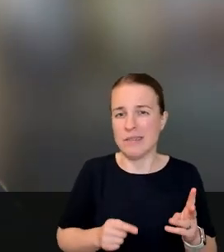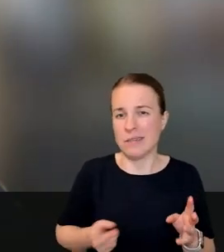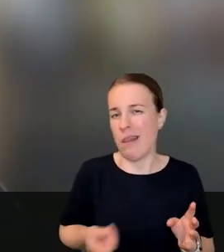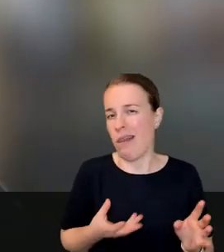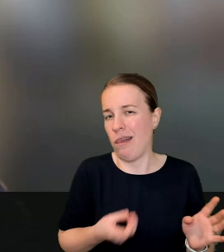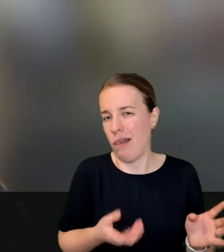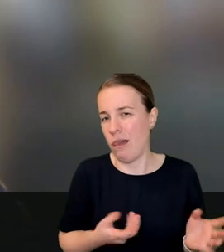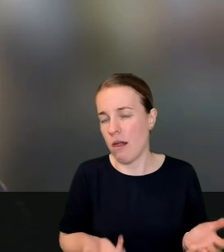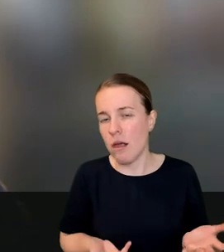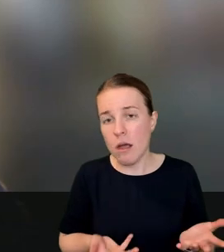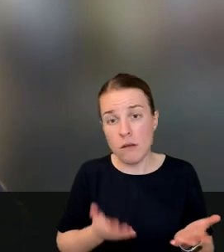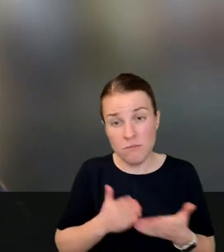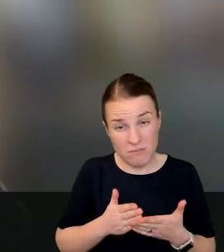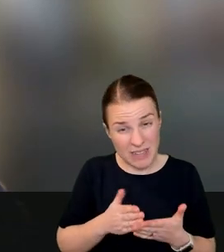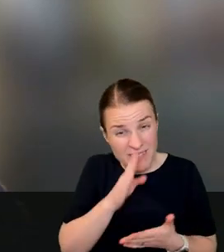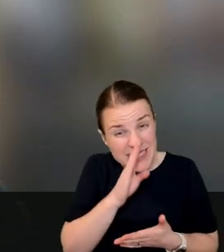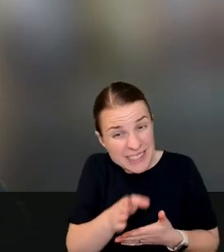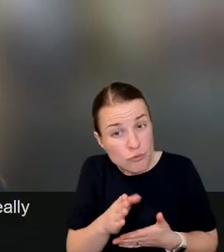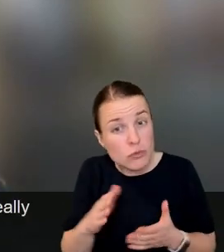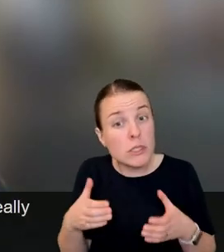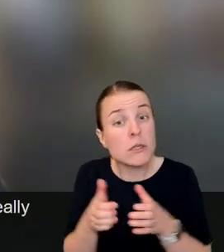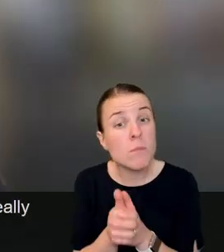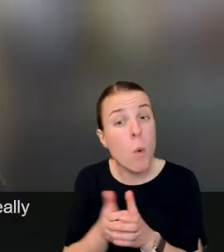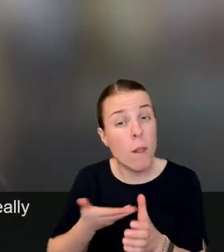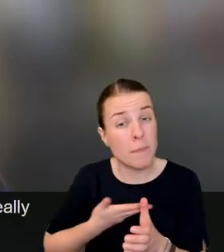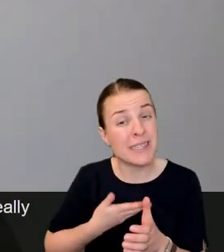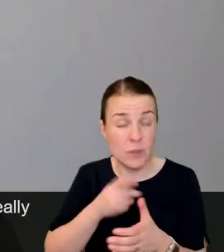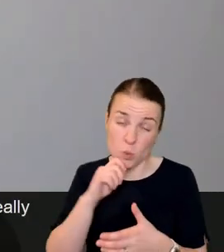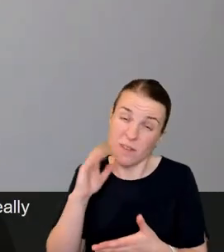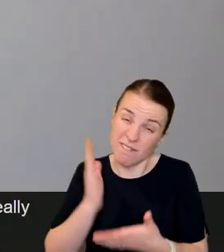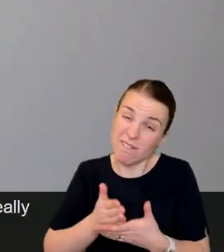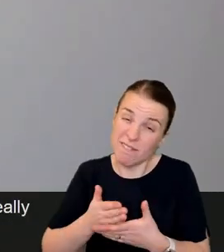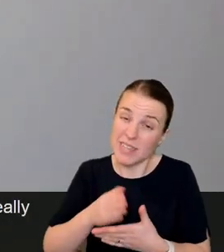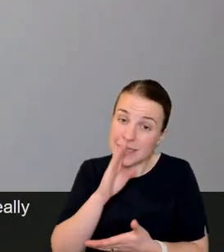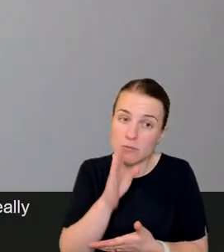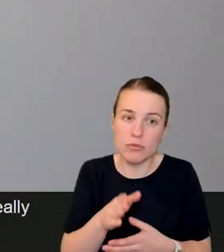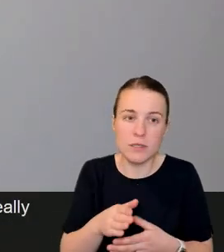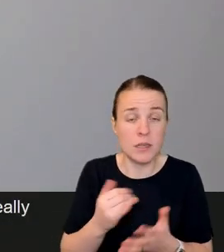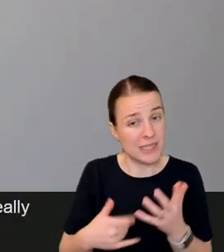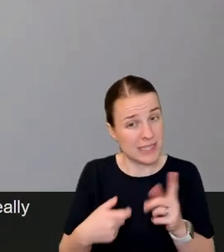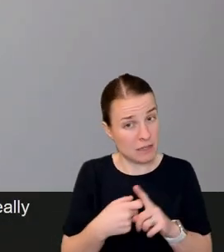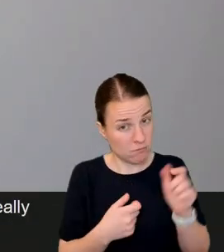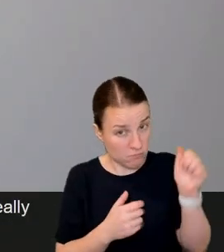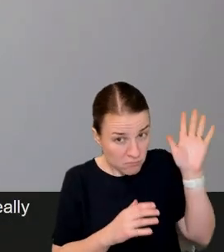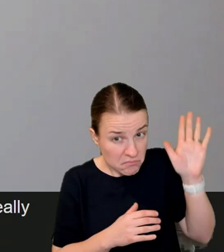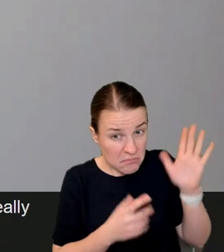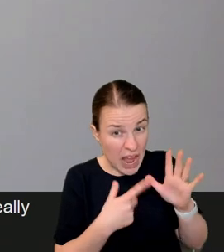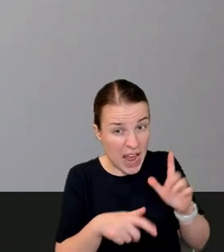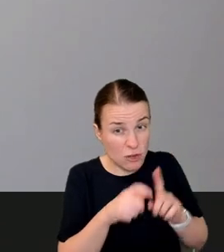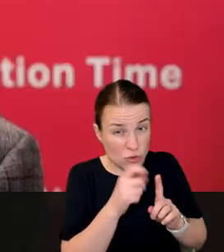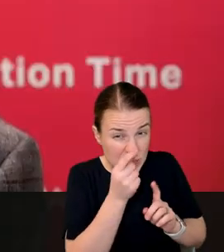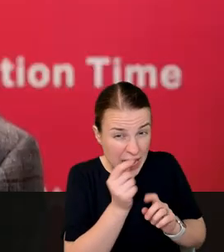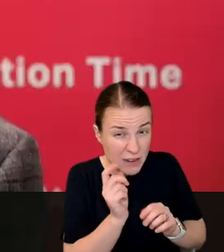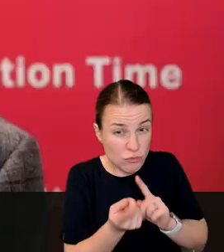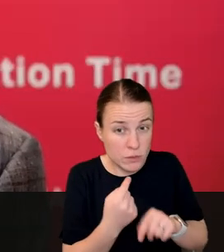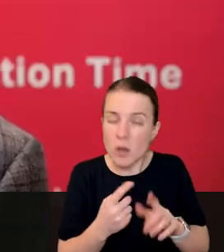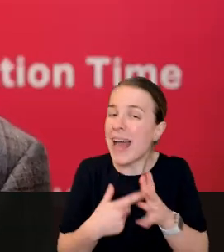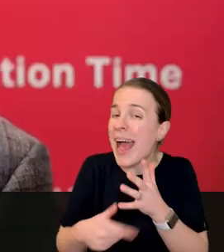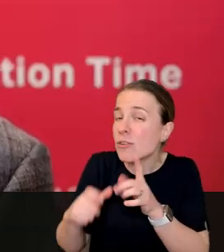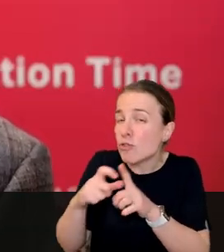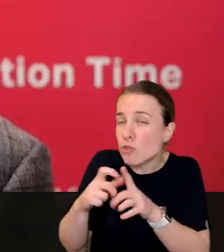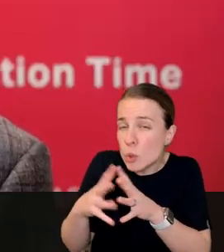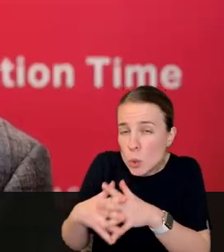business, he would have been serious about small business. Andrew, can I respond Can you respond at the end, please? Because we've got a number